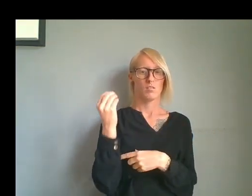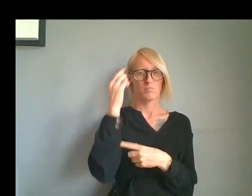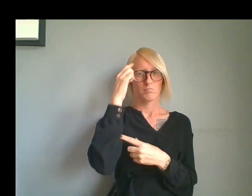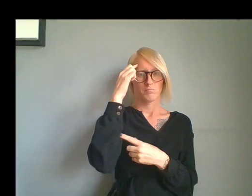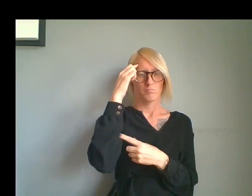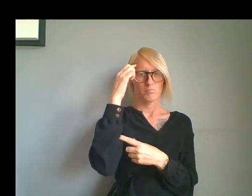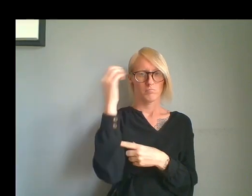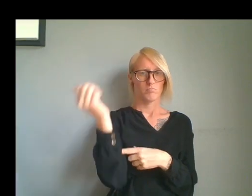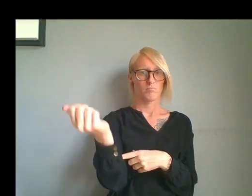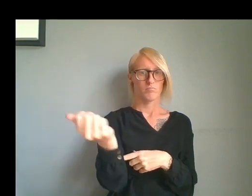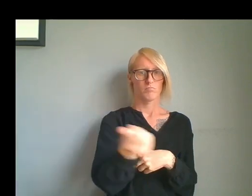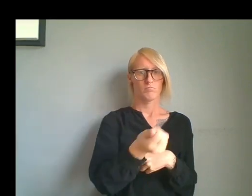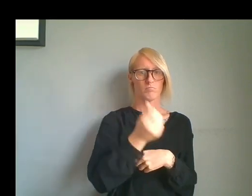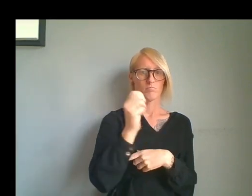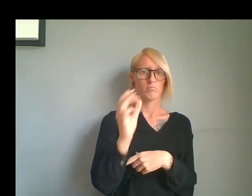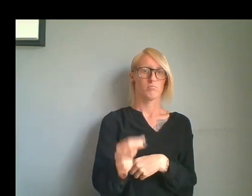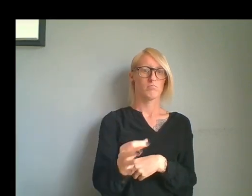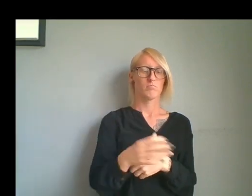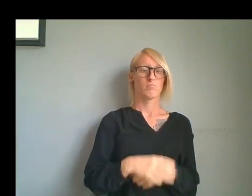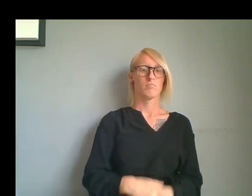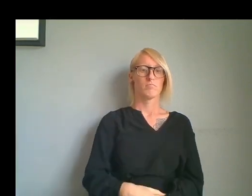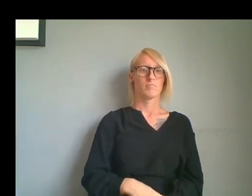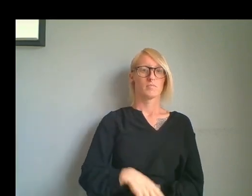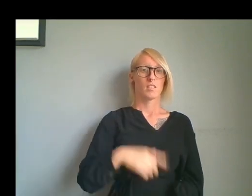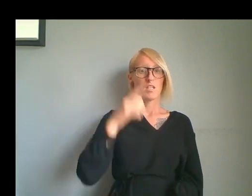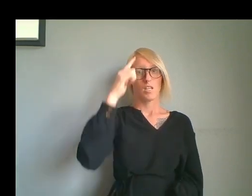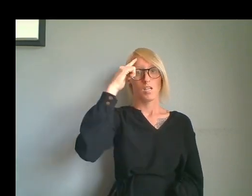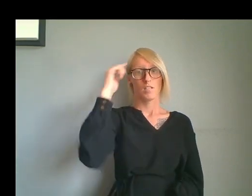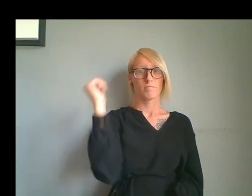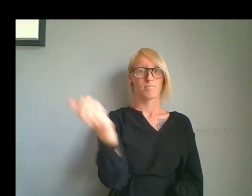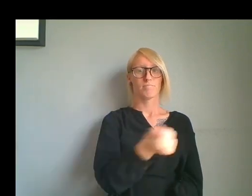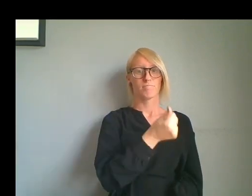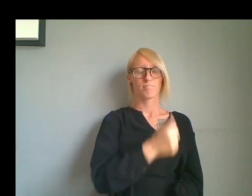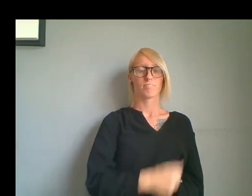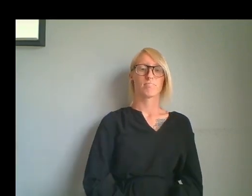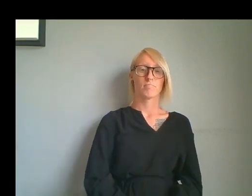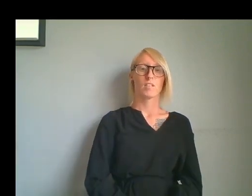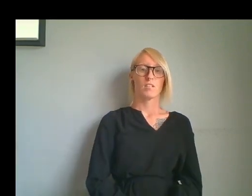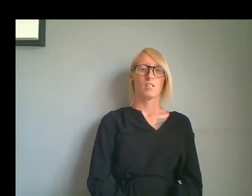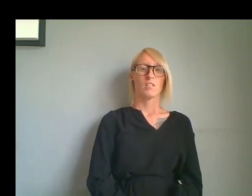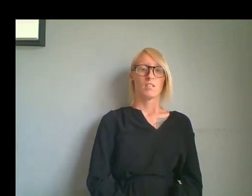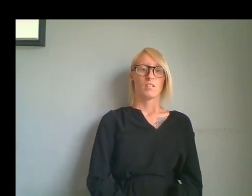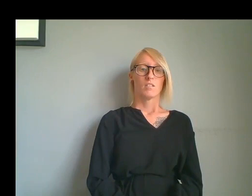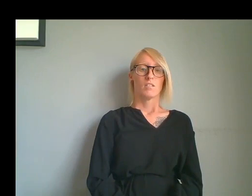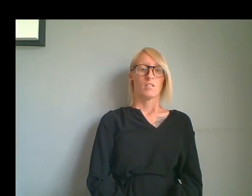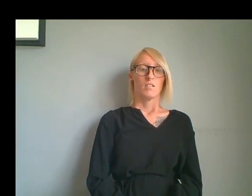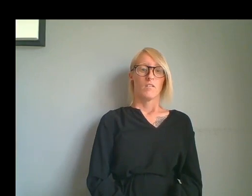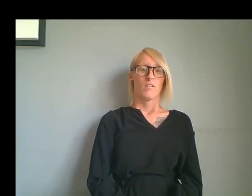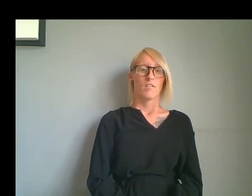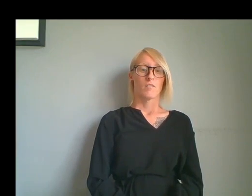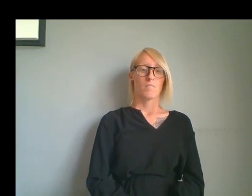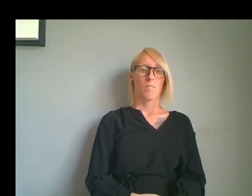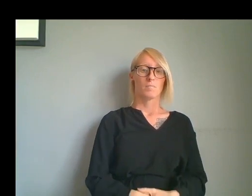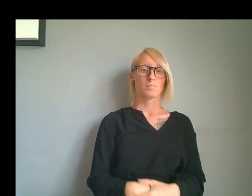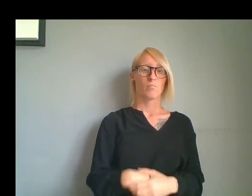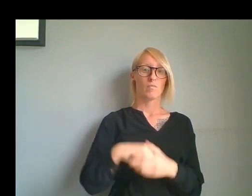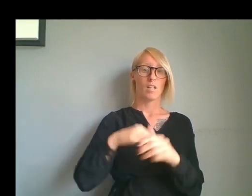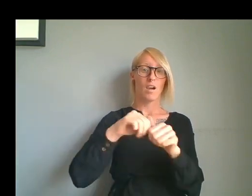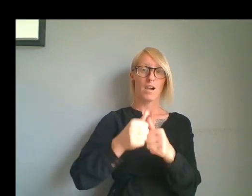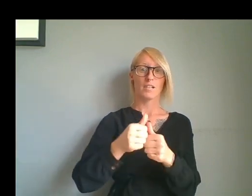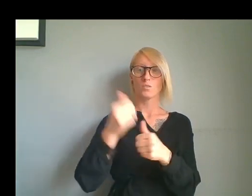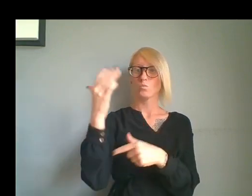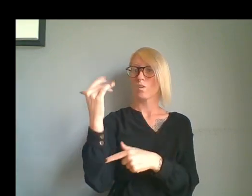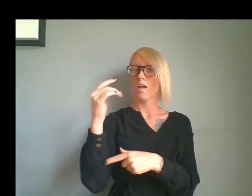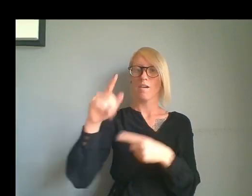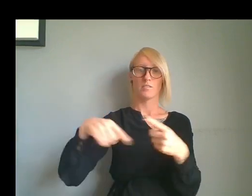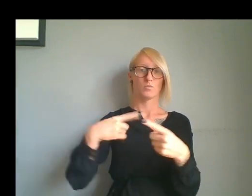and I'll show you in a minute. You can see how other nonprofits are using it, and I'll talk about that in a second. And this one, I said the how, why, and when. Just